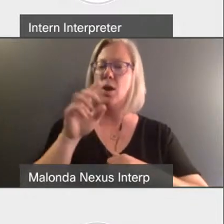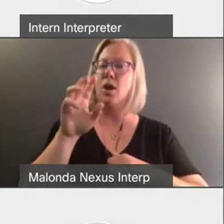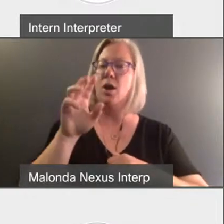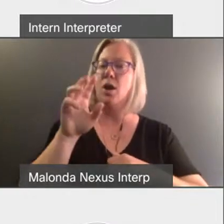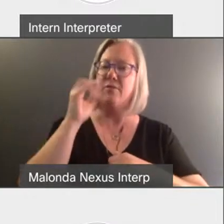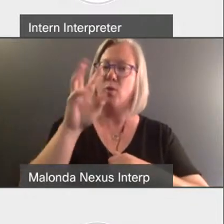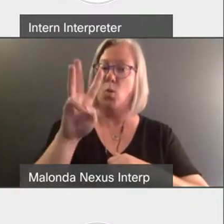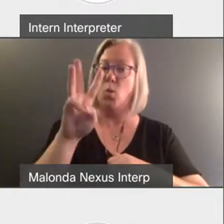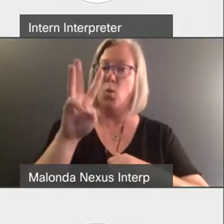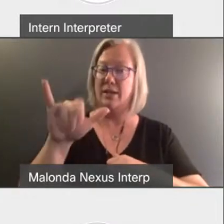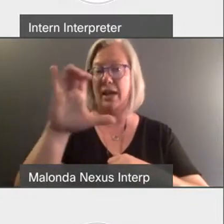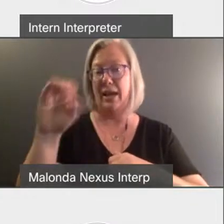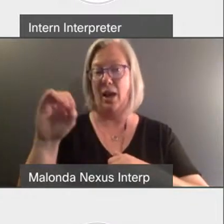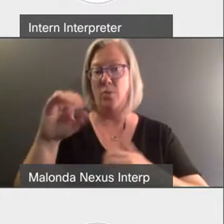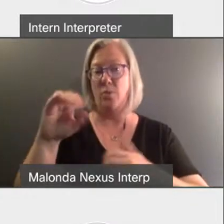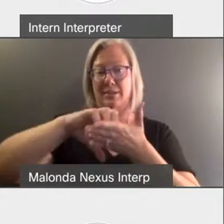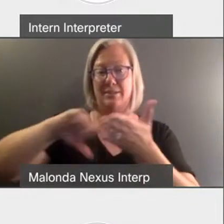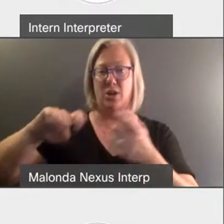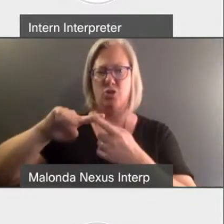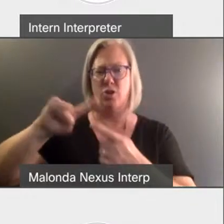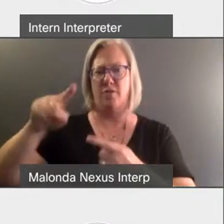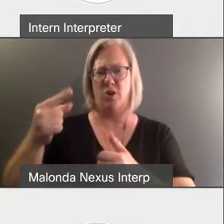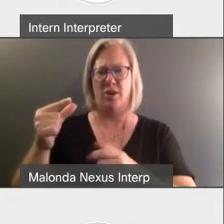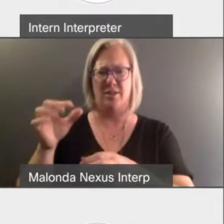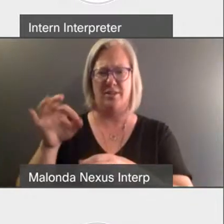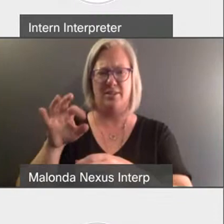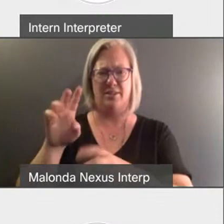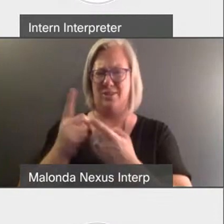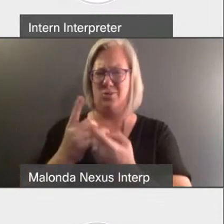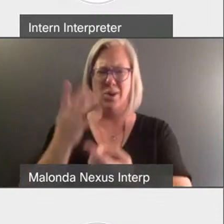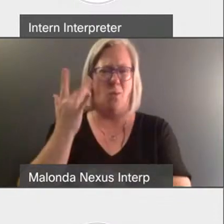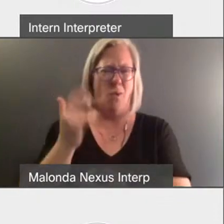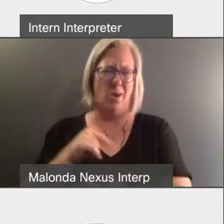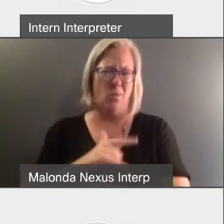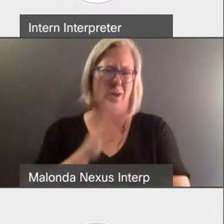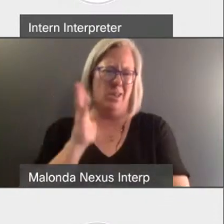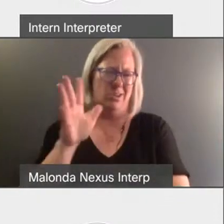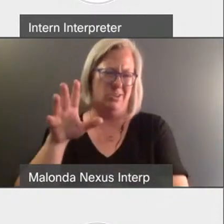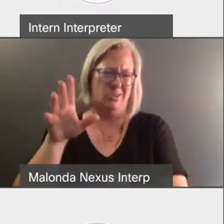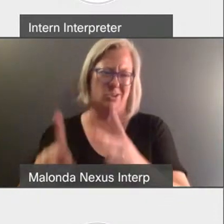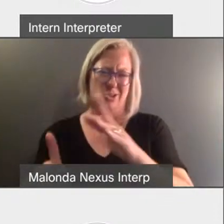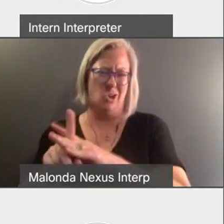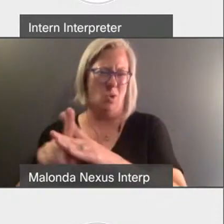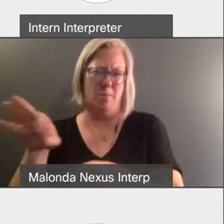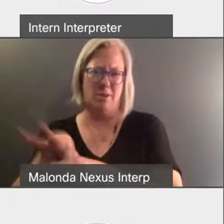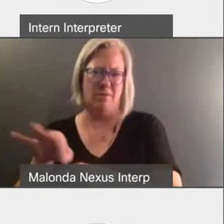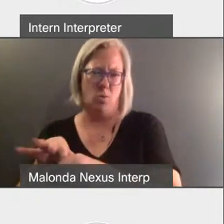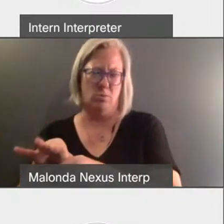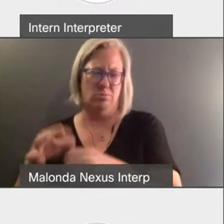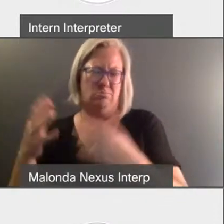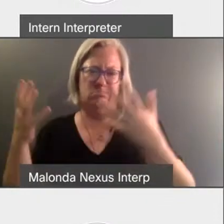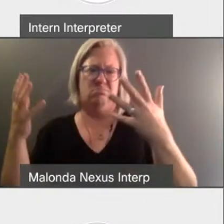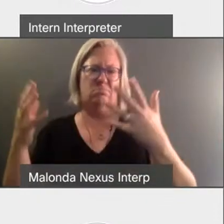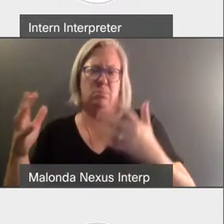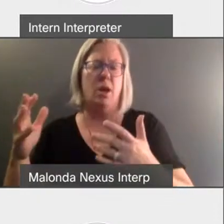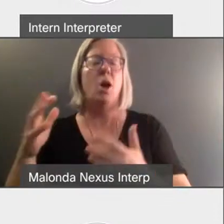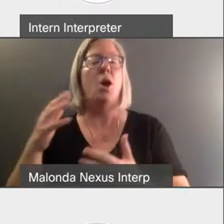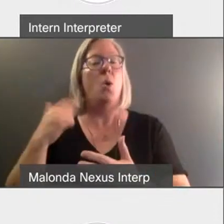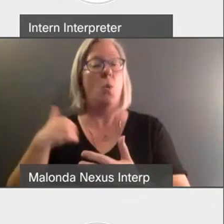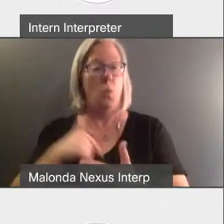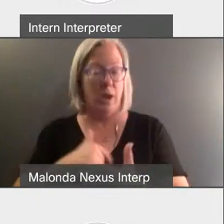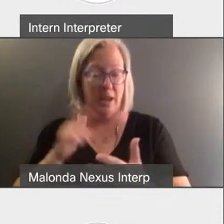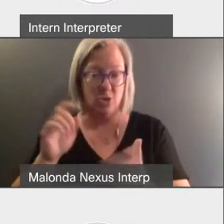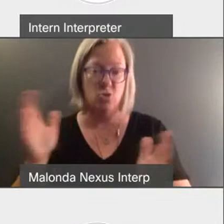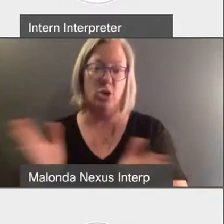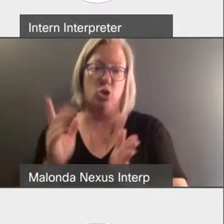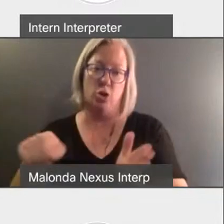gets taken off into the 1st District, why would we even show up to vote? And I think if we live in a representative democracy, it's important that we encourage everyone